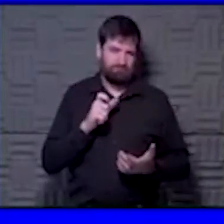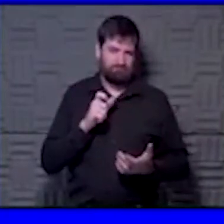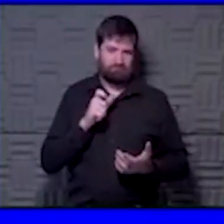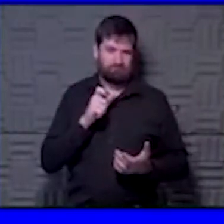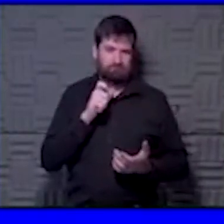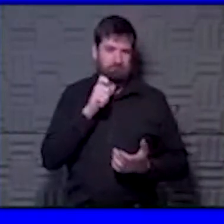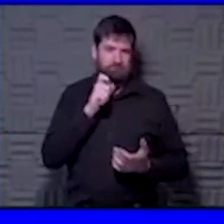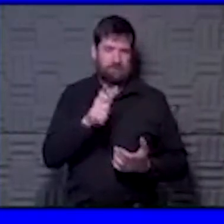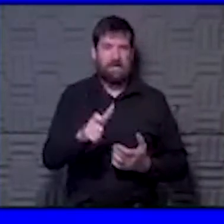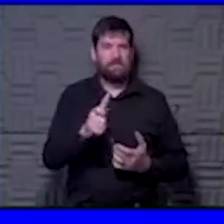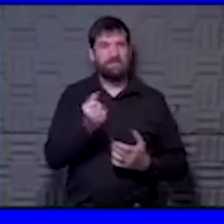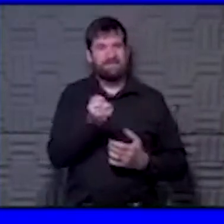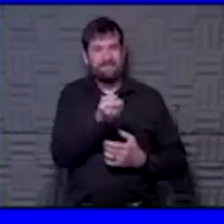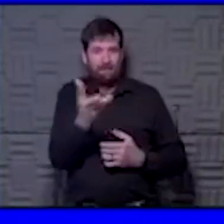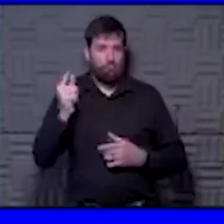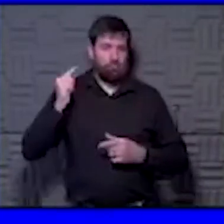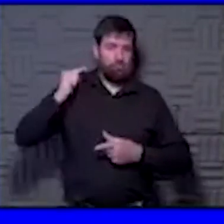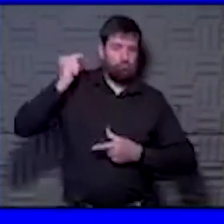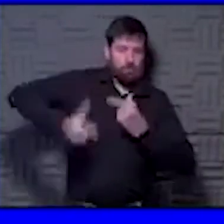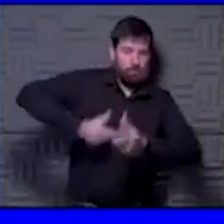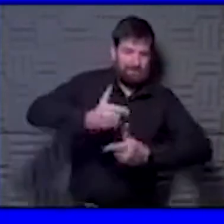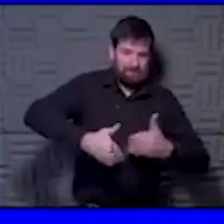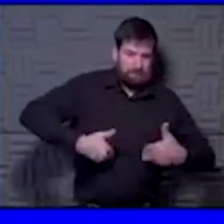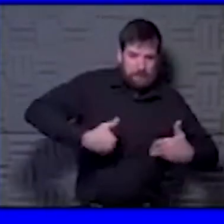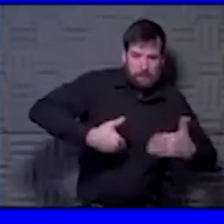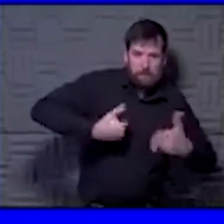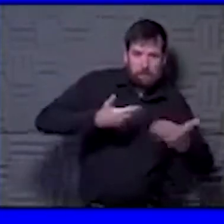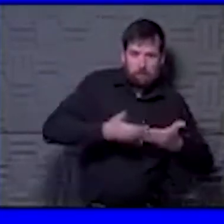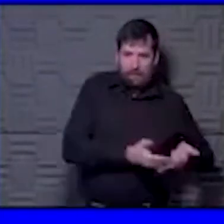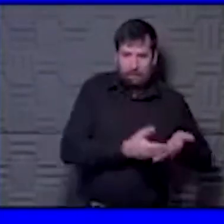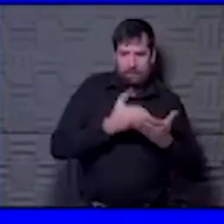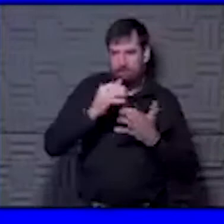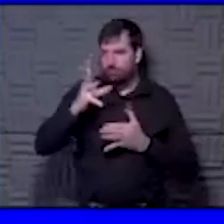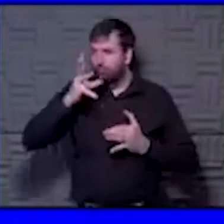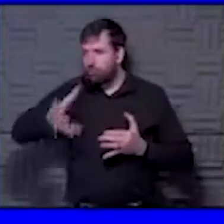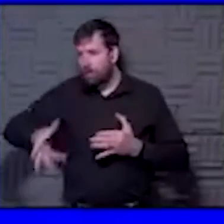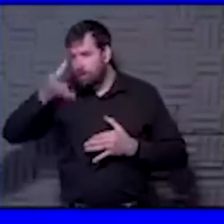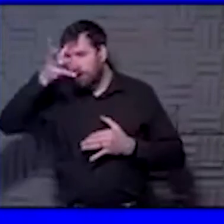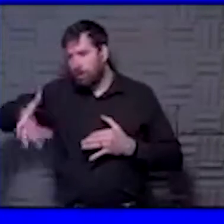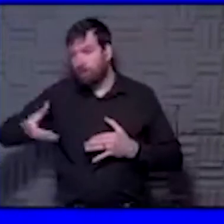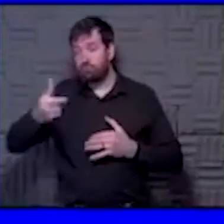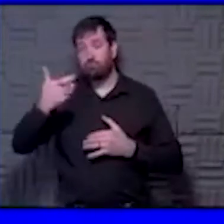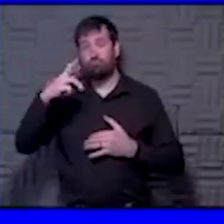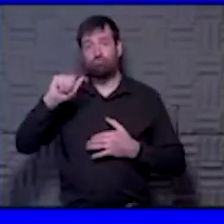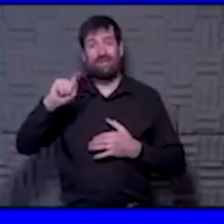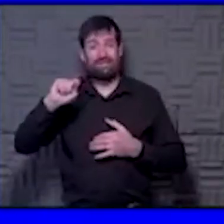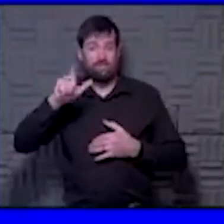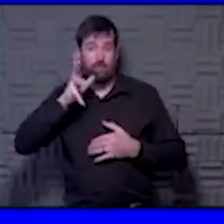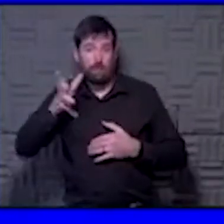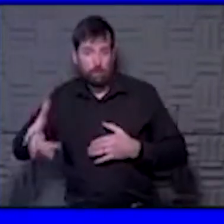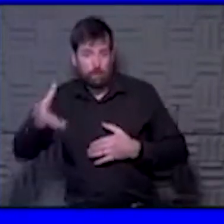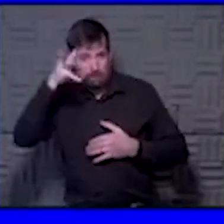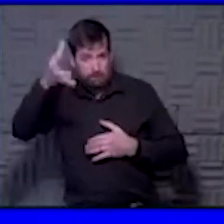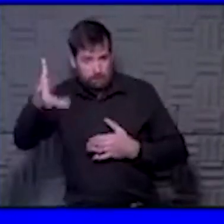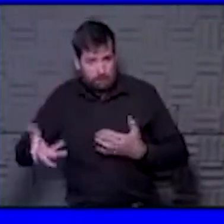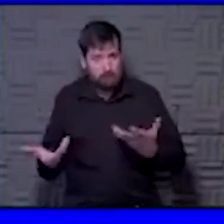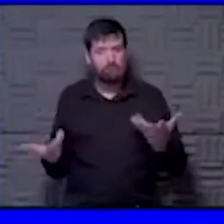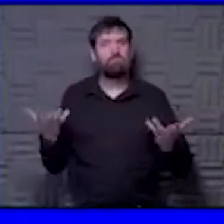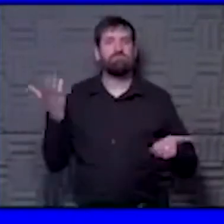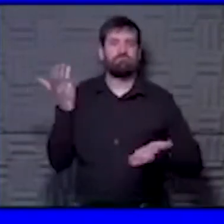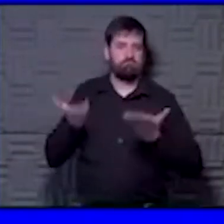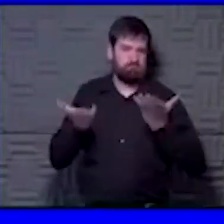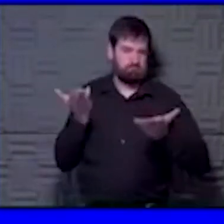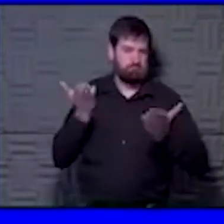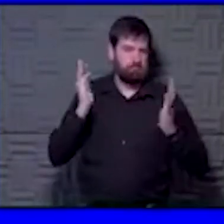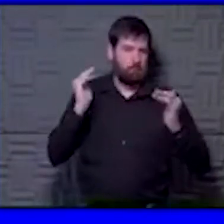home with that multi-generational, with the young babies up to the grandparents and great-grandparents. Hopefully that helped reduce the amount of spread as